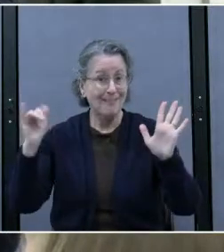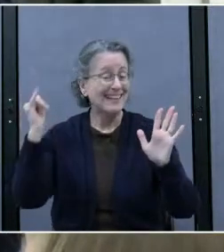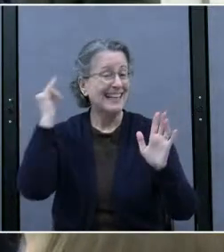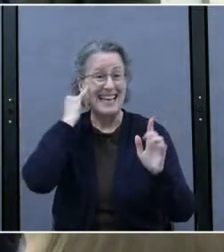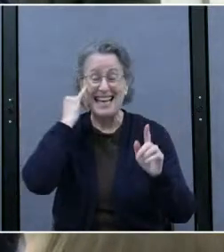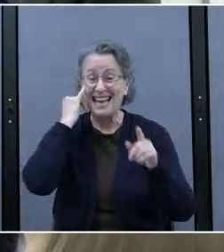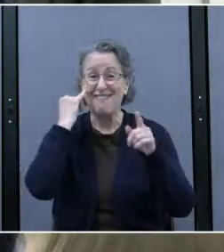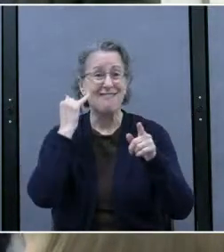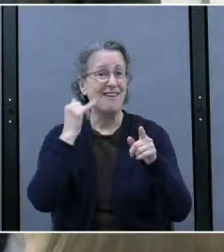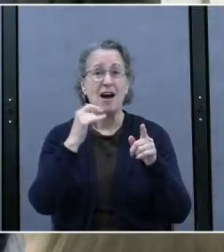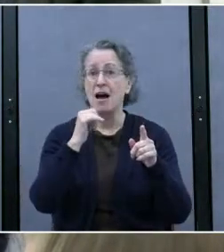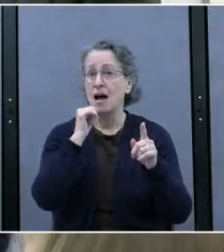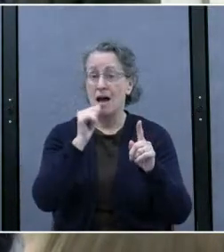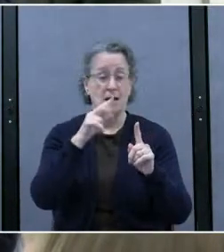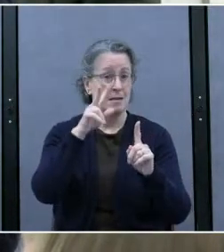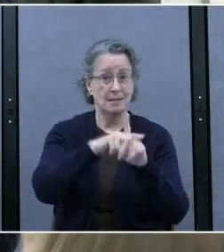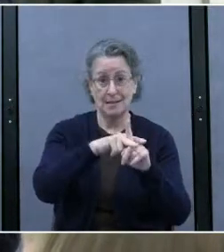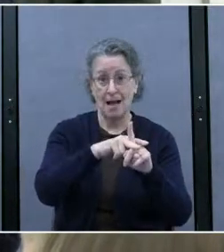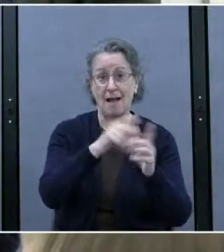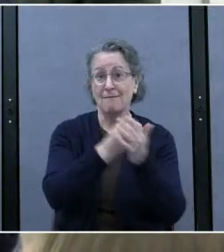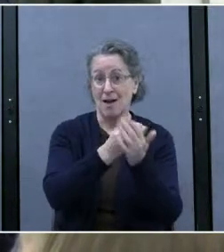fund balance, we're going to have an